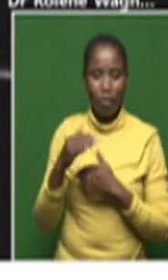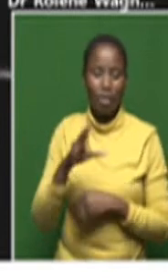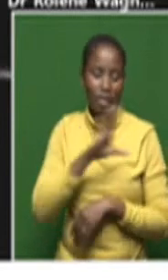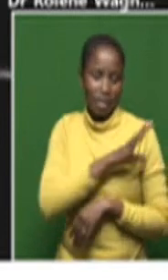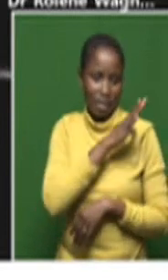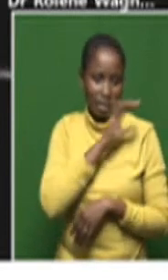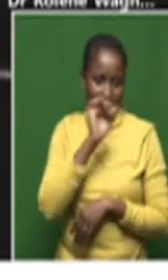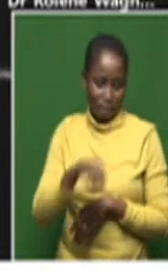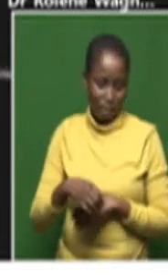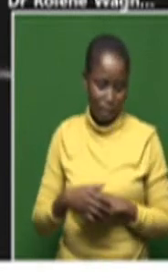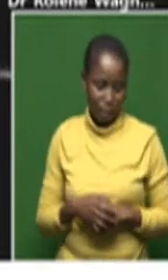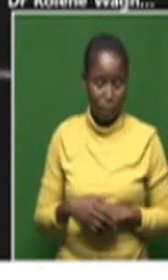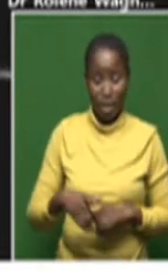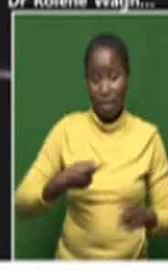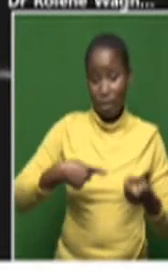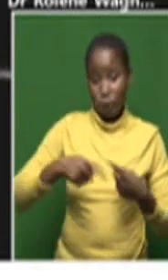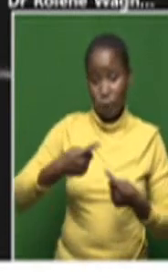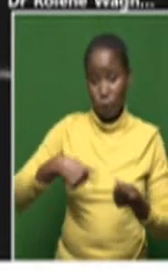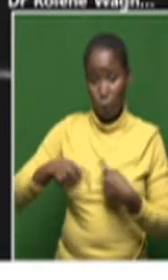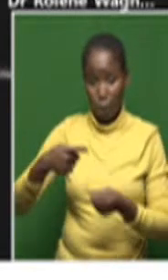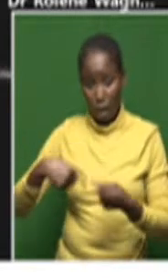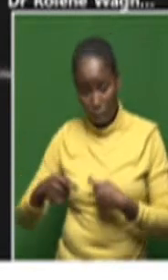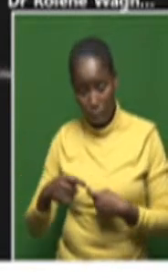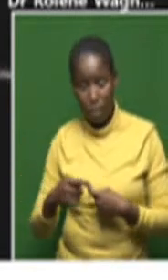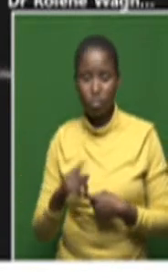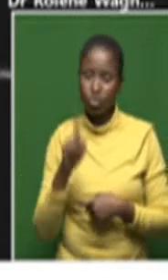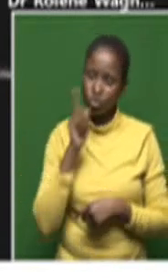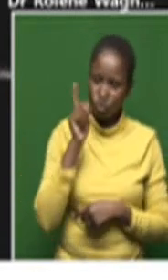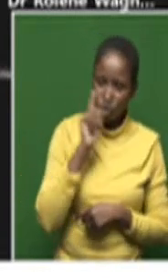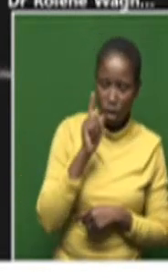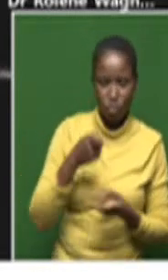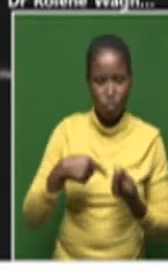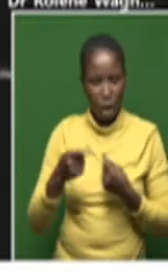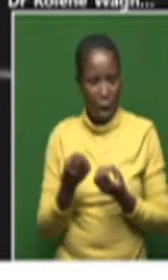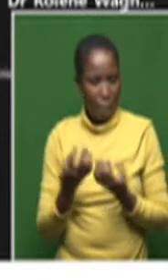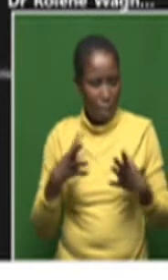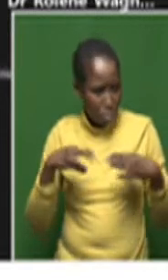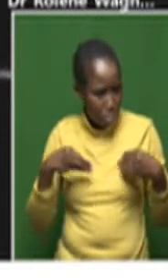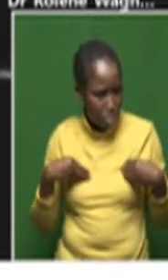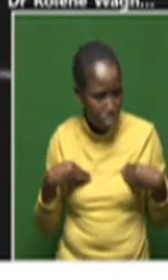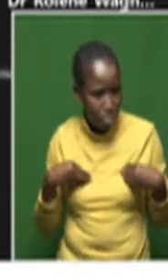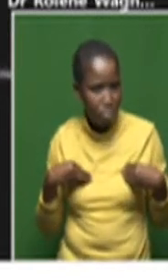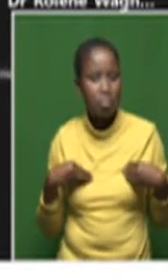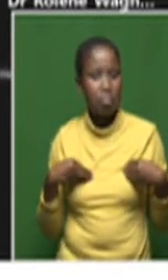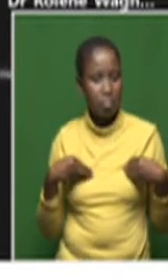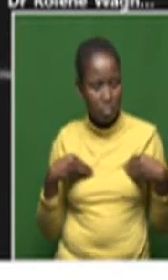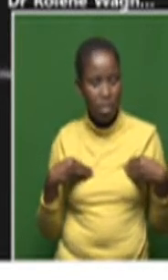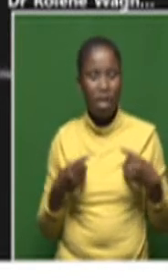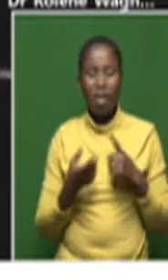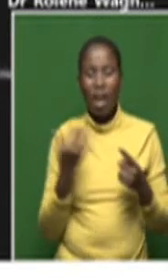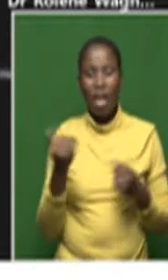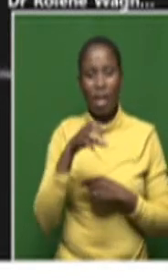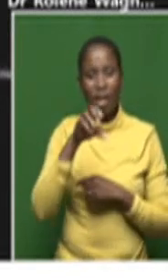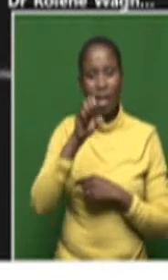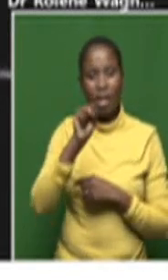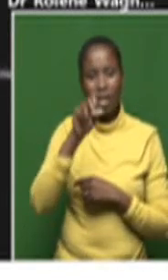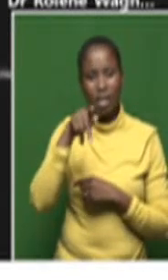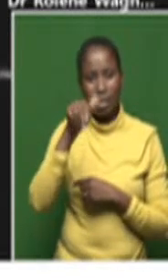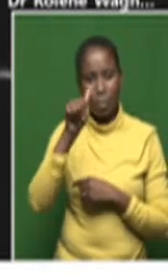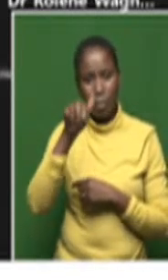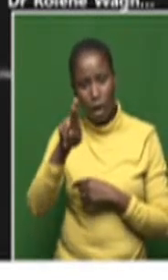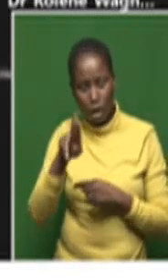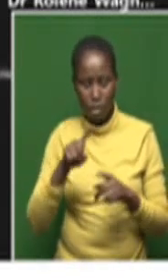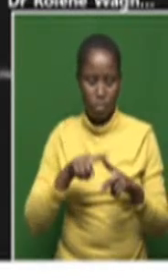we really are encouraged by how many retailers have come on board, and they, from your spas to